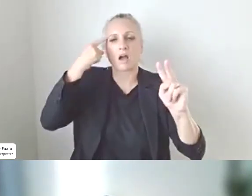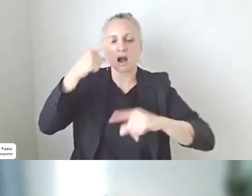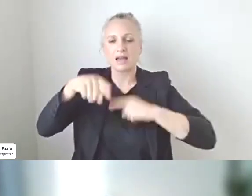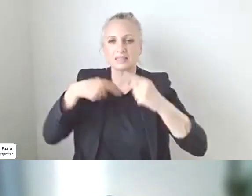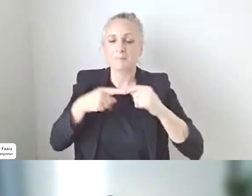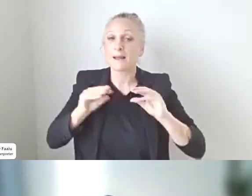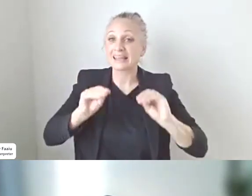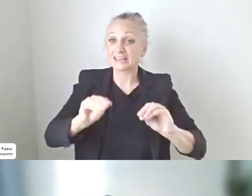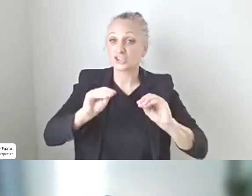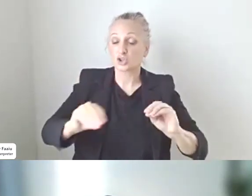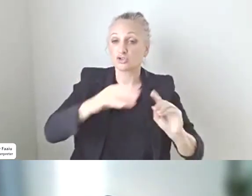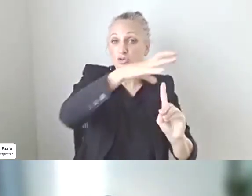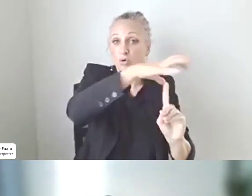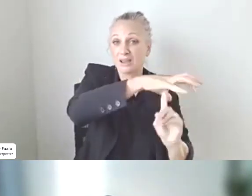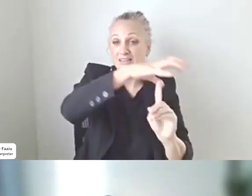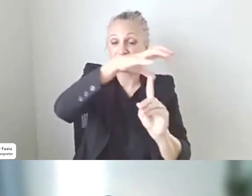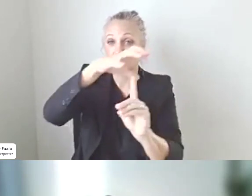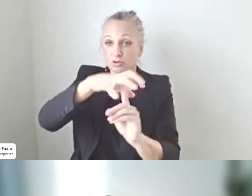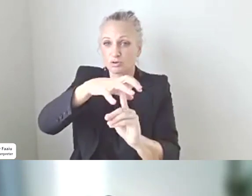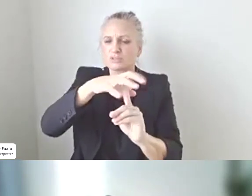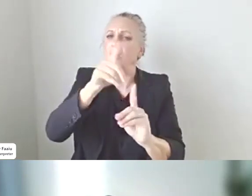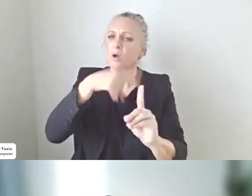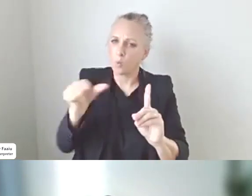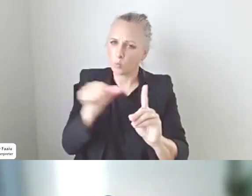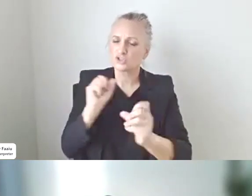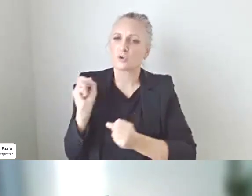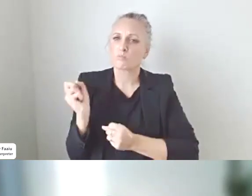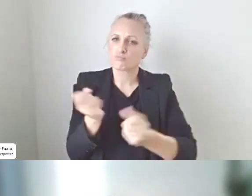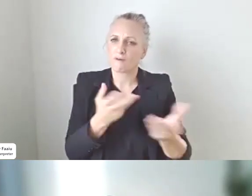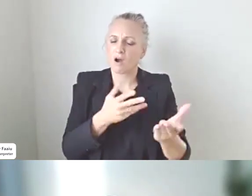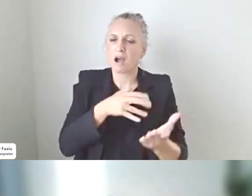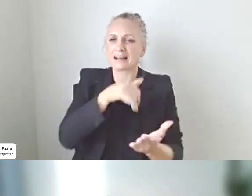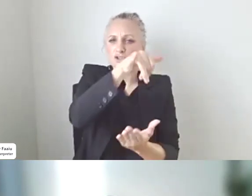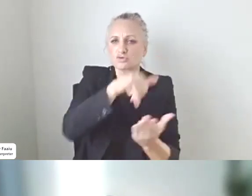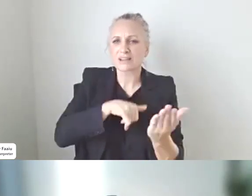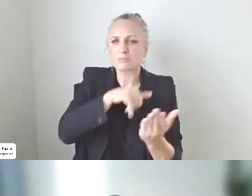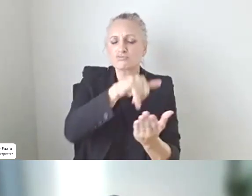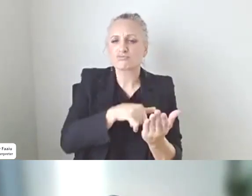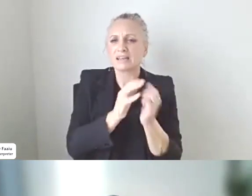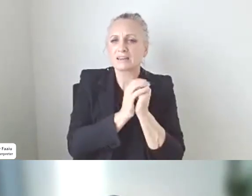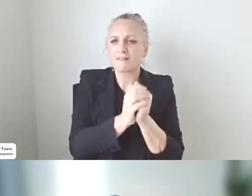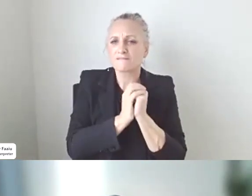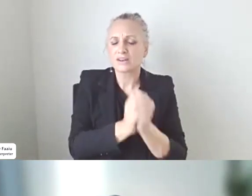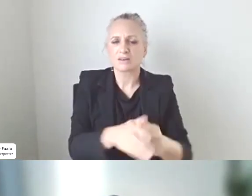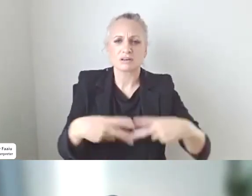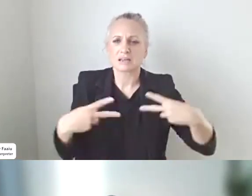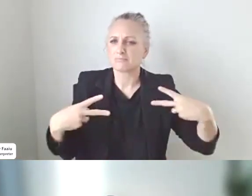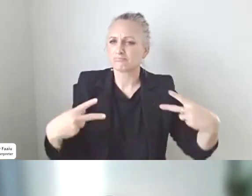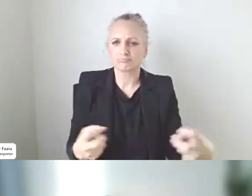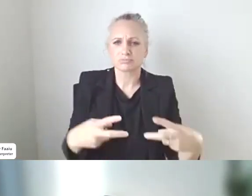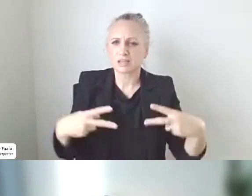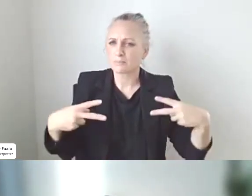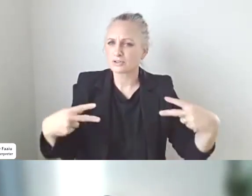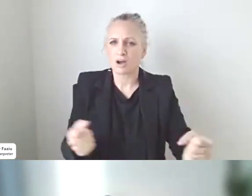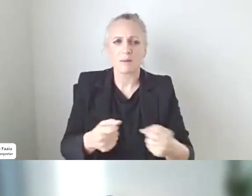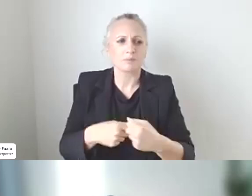provide alternative text formats, captioned videos, screen reader friendly platforms. And then, of course, recognizing when